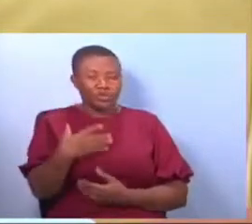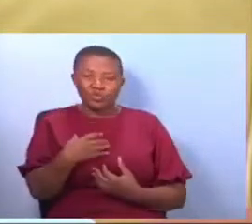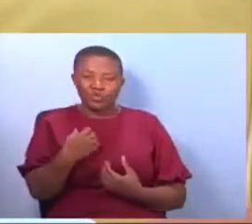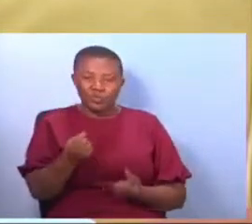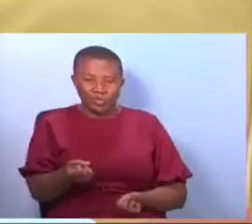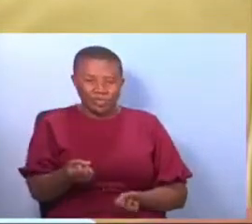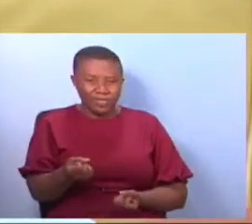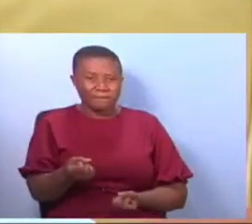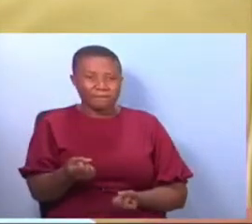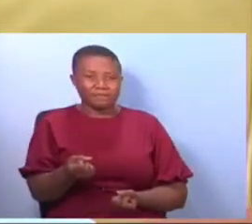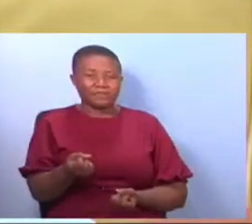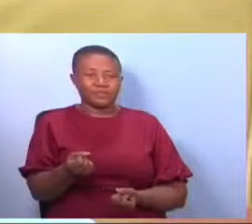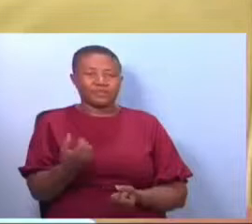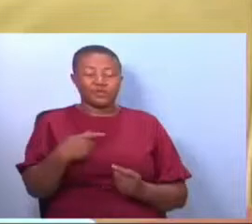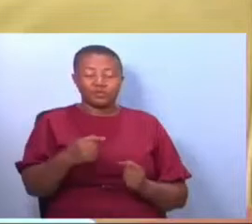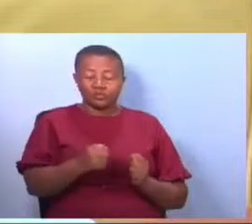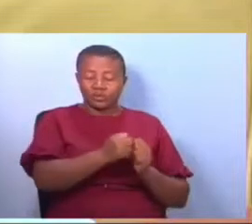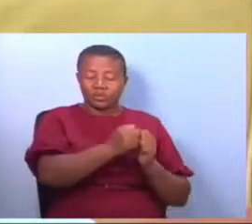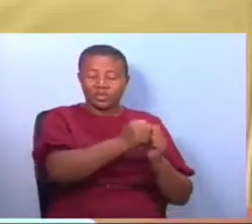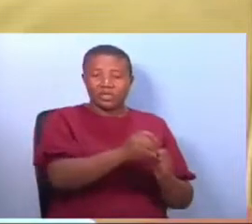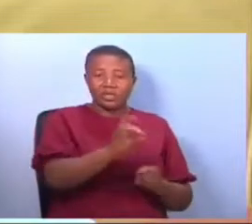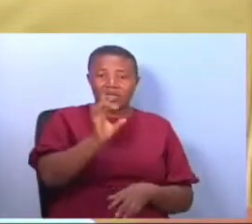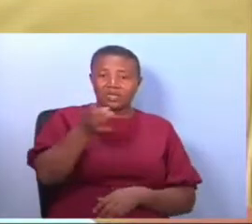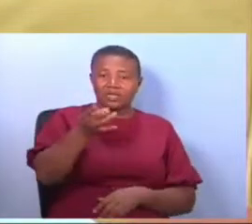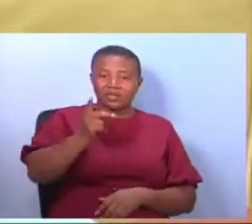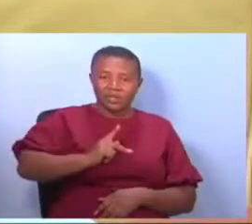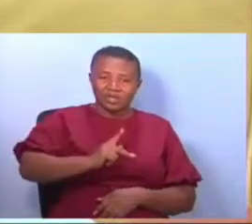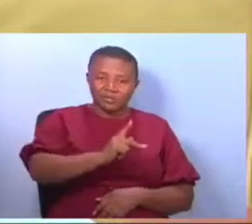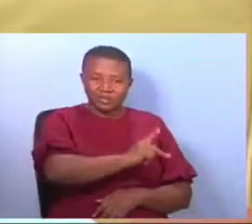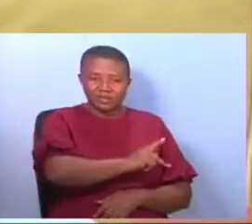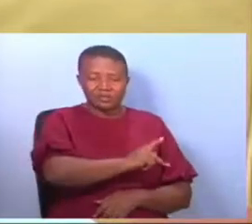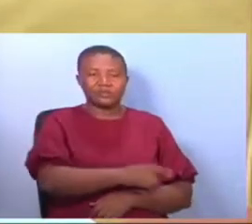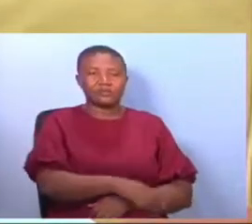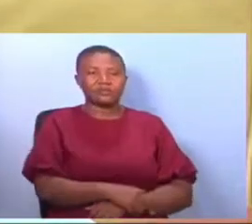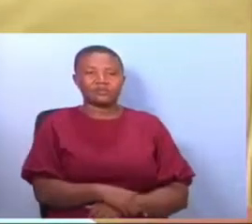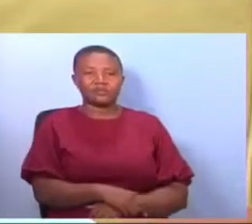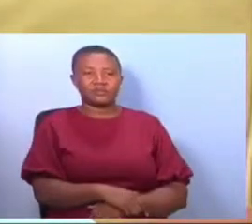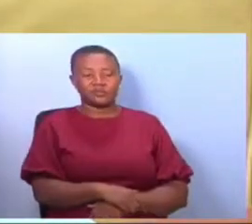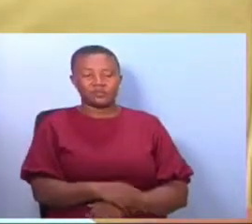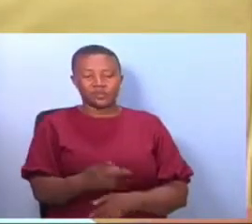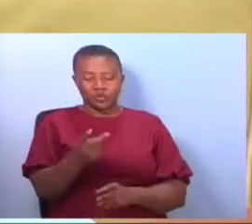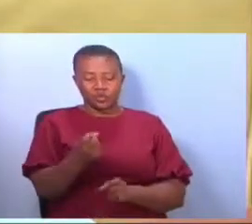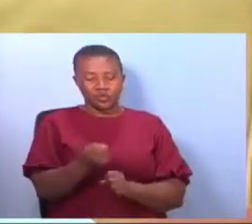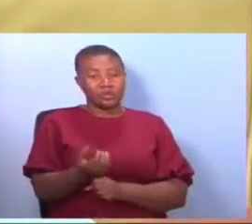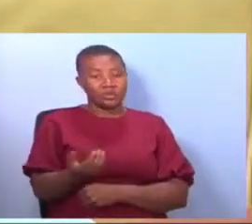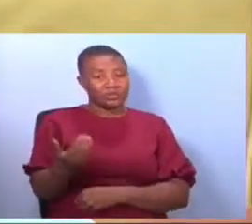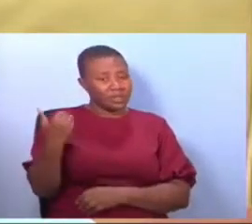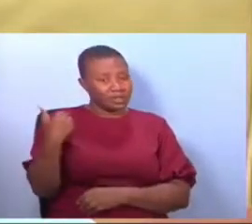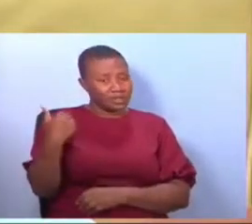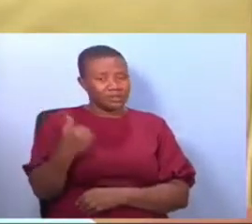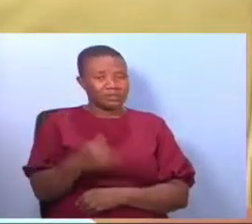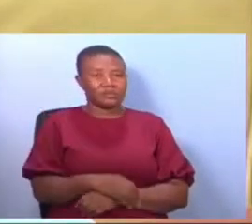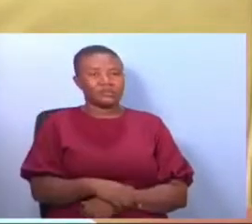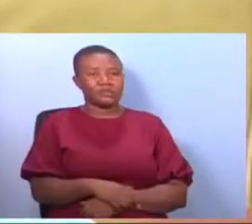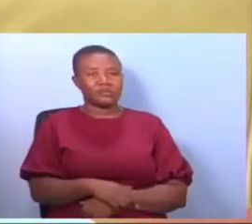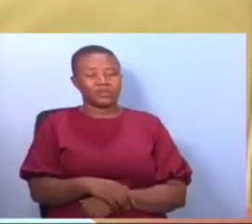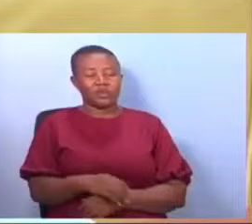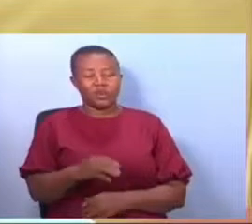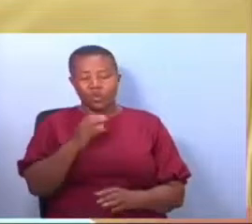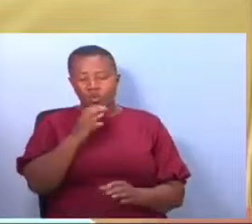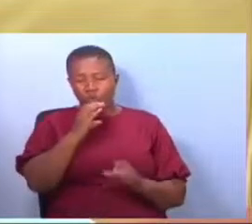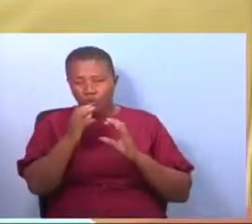We were in the 8th Parliament together, and 2 years ago, in a